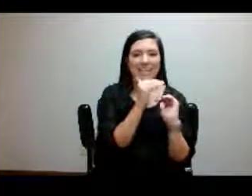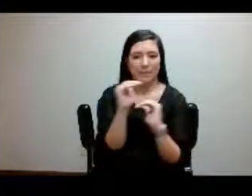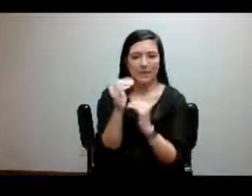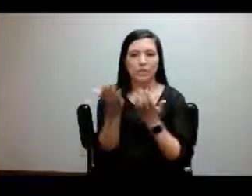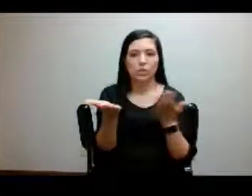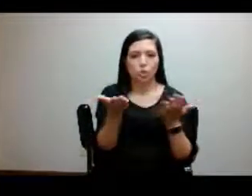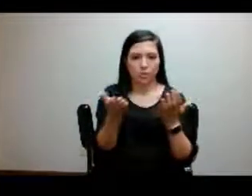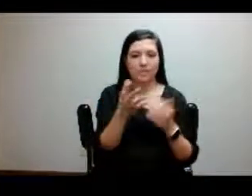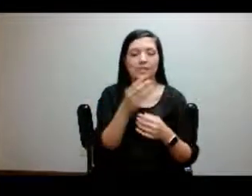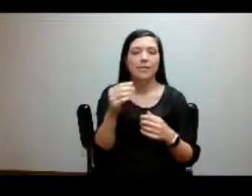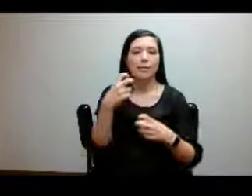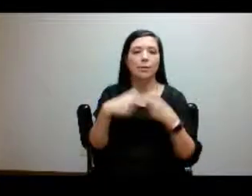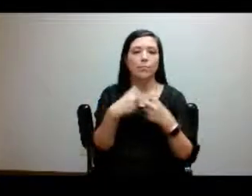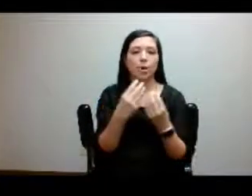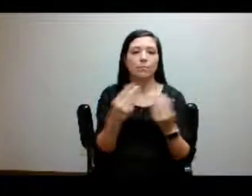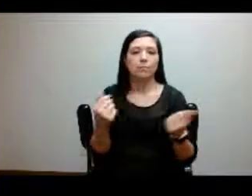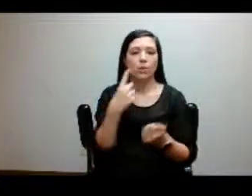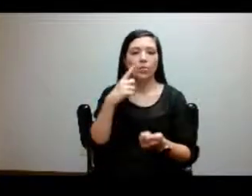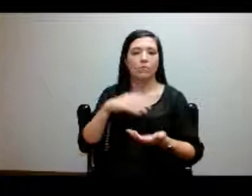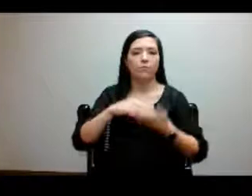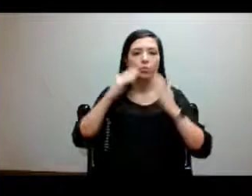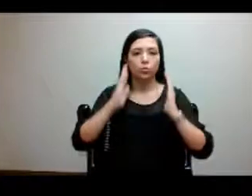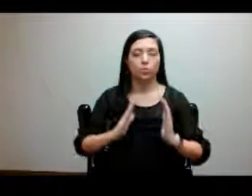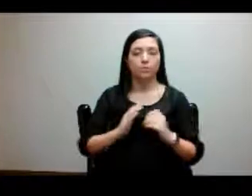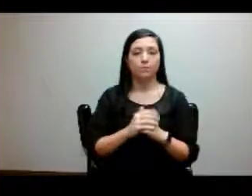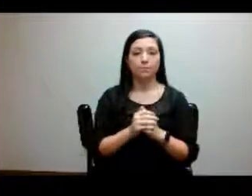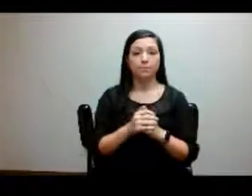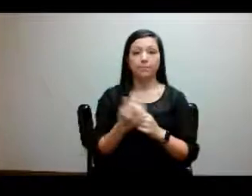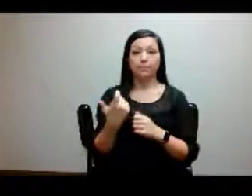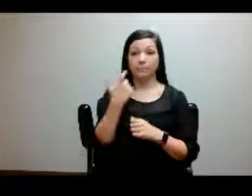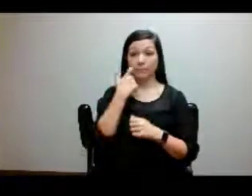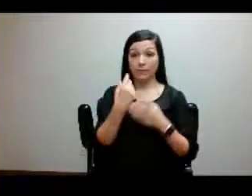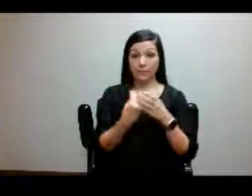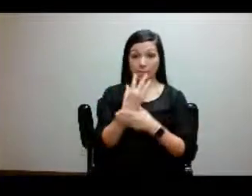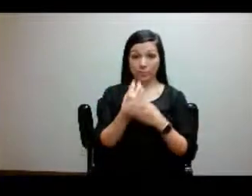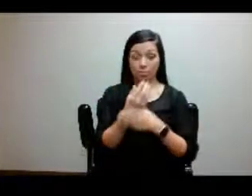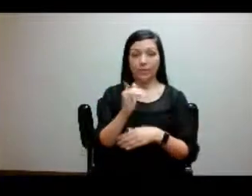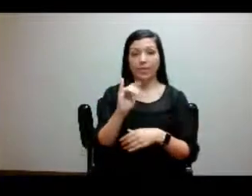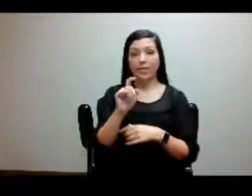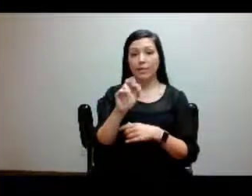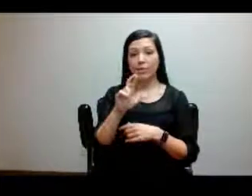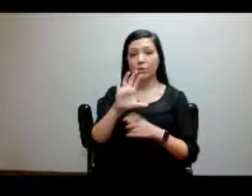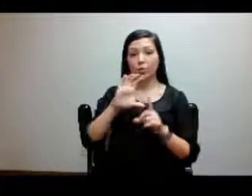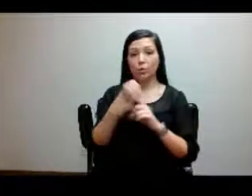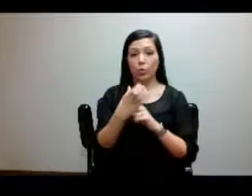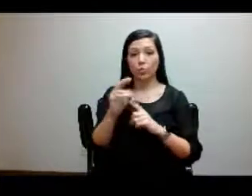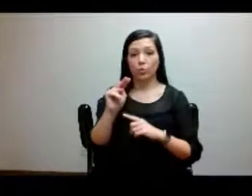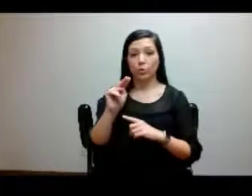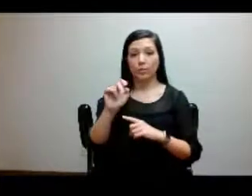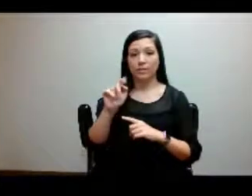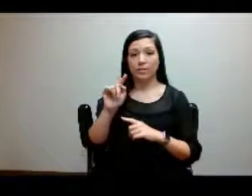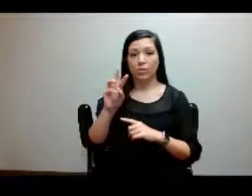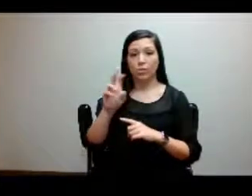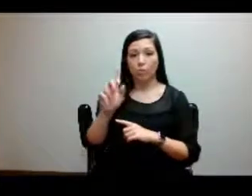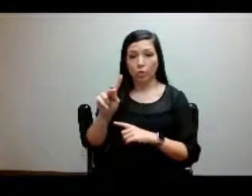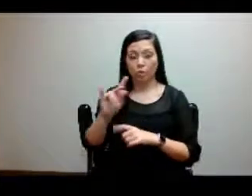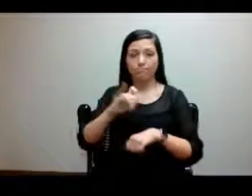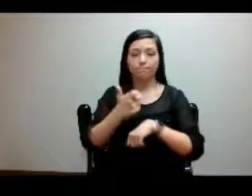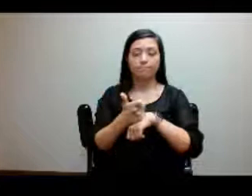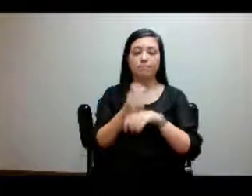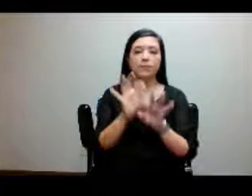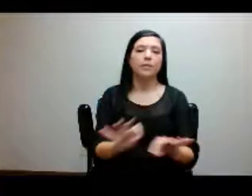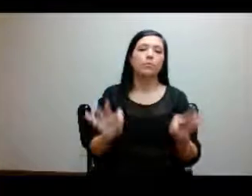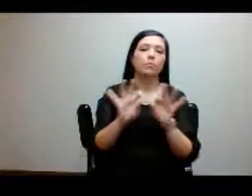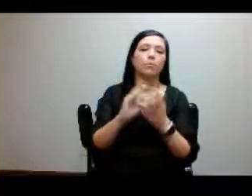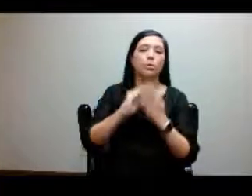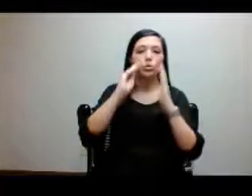students. This spring also saw the Intercultural Network leading the way with some important student